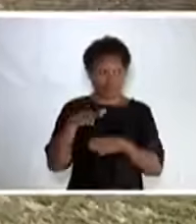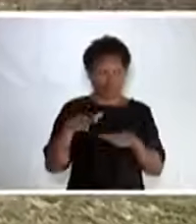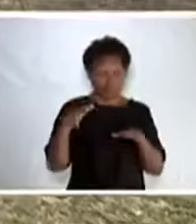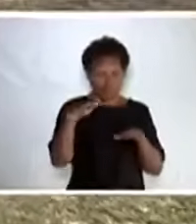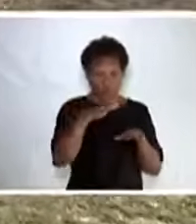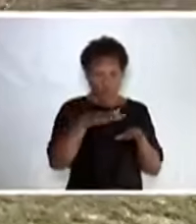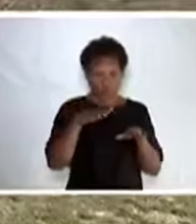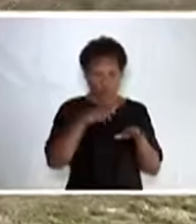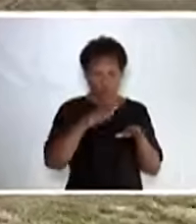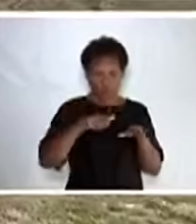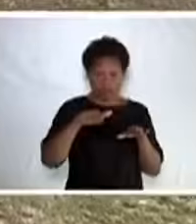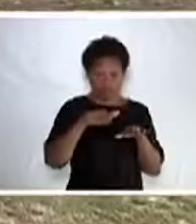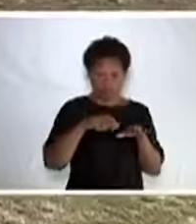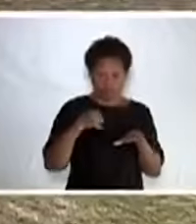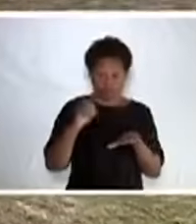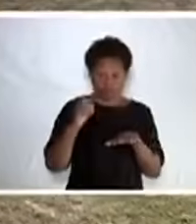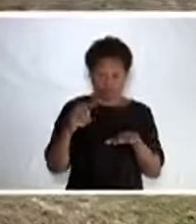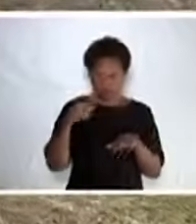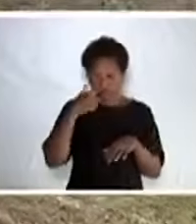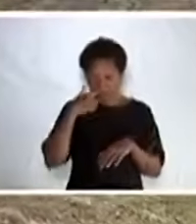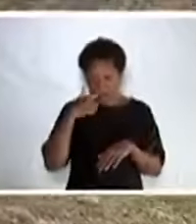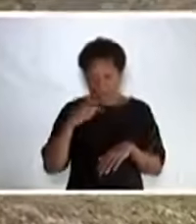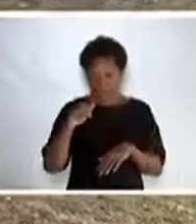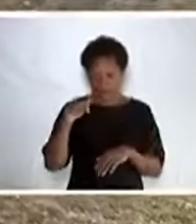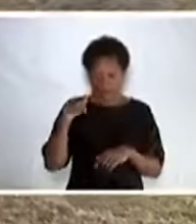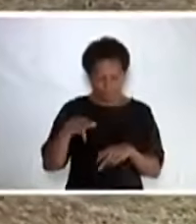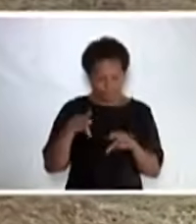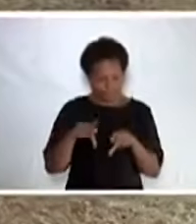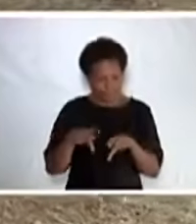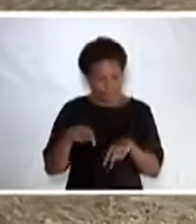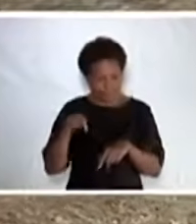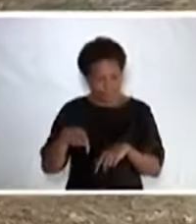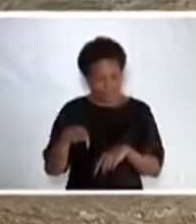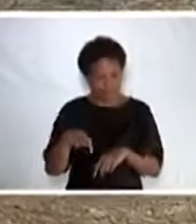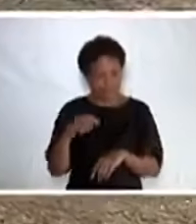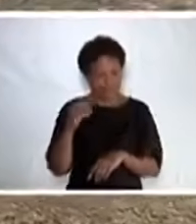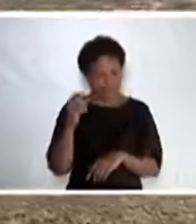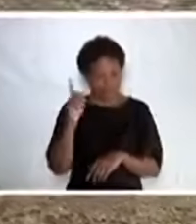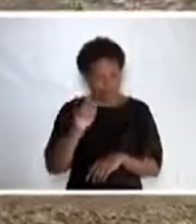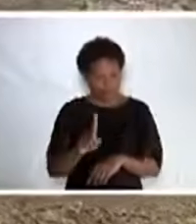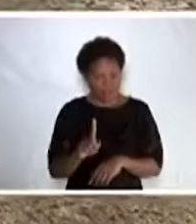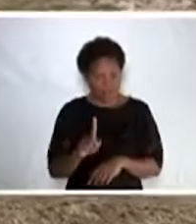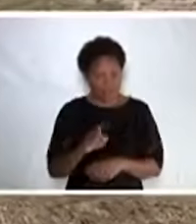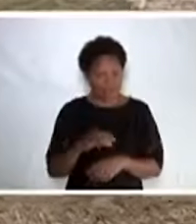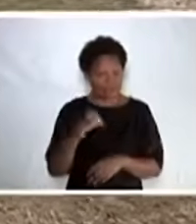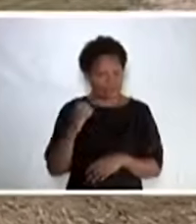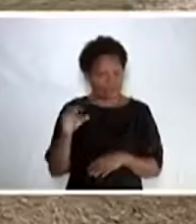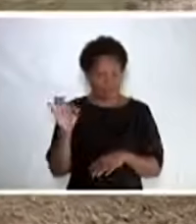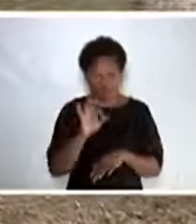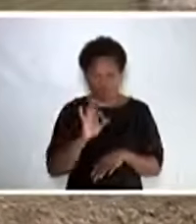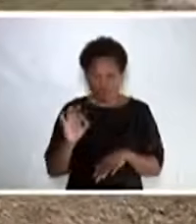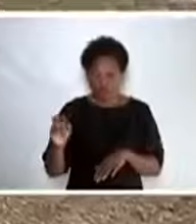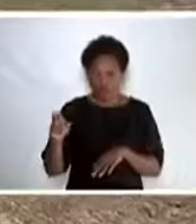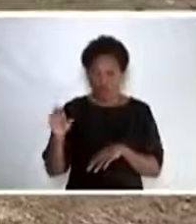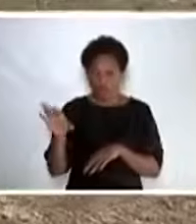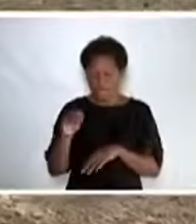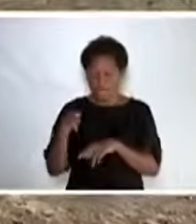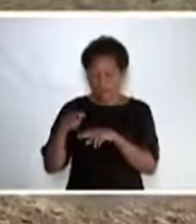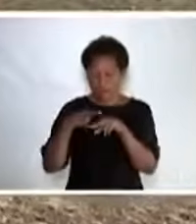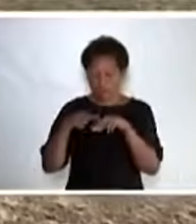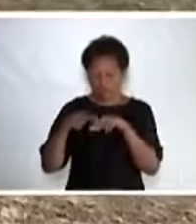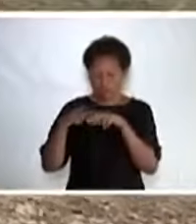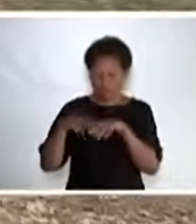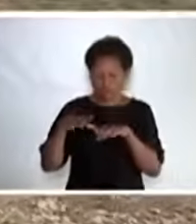And we are so fortunate to be here in person and also to be viewing not just from Fiji but from around the world. To